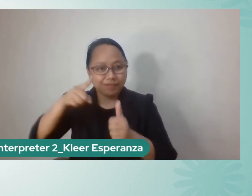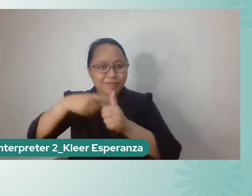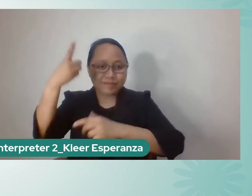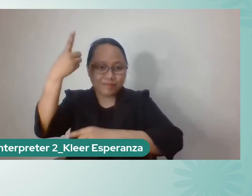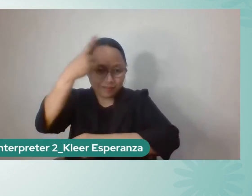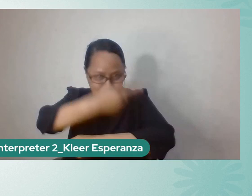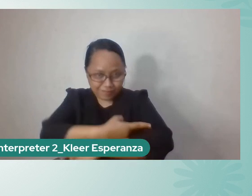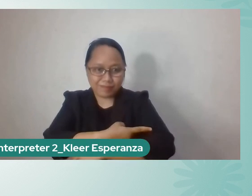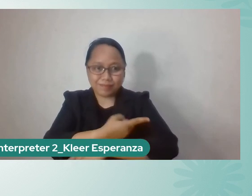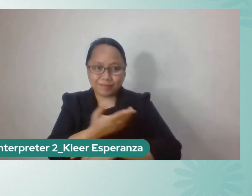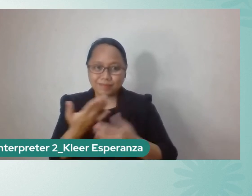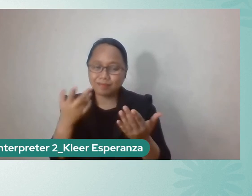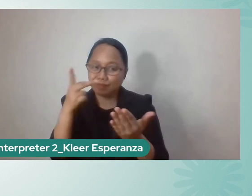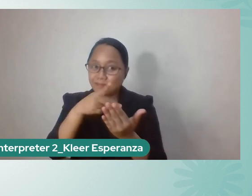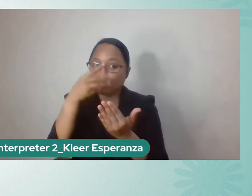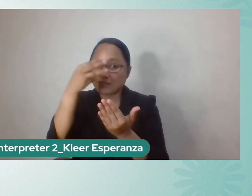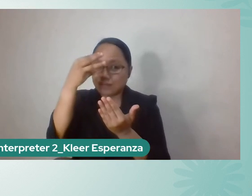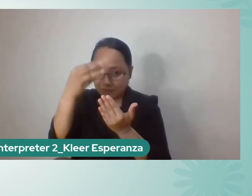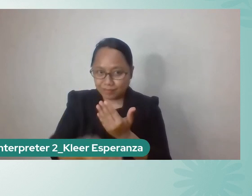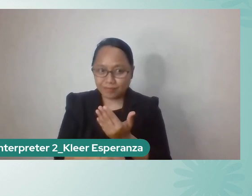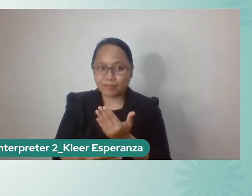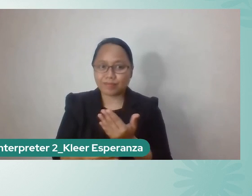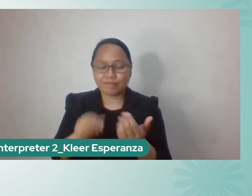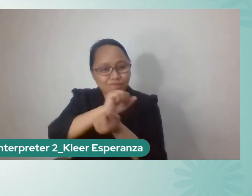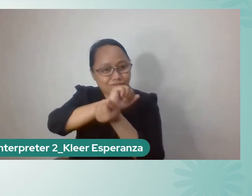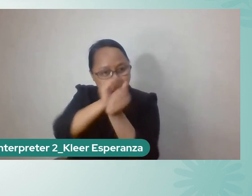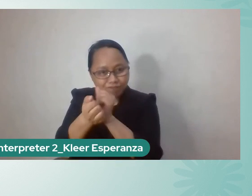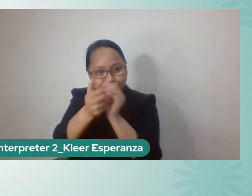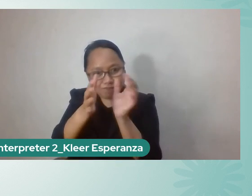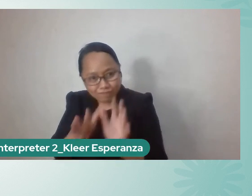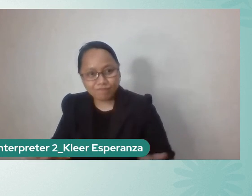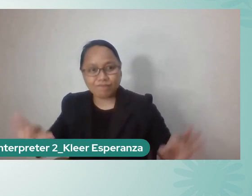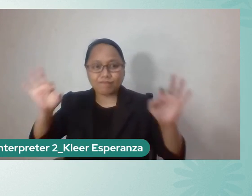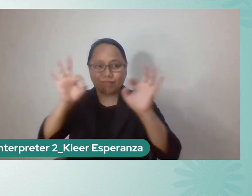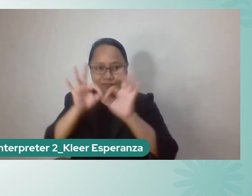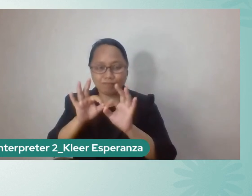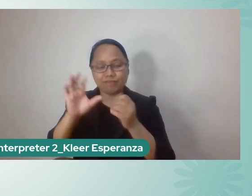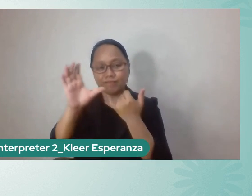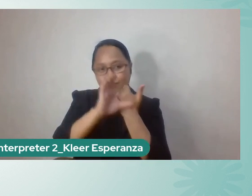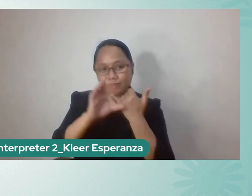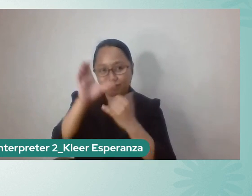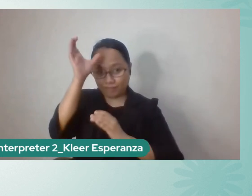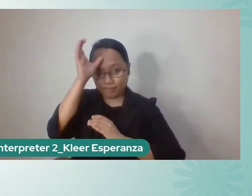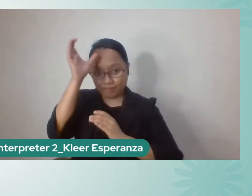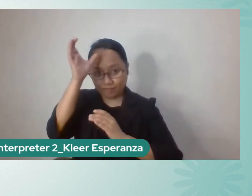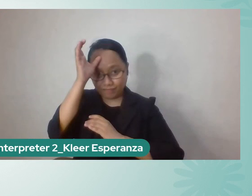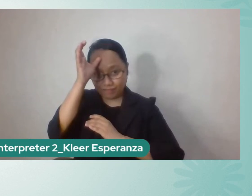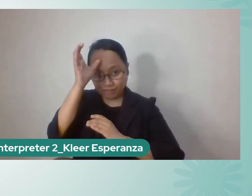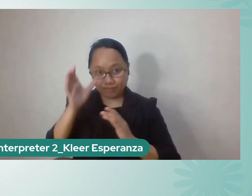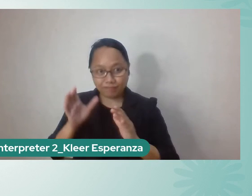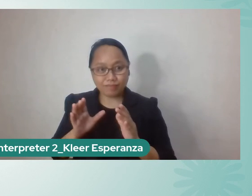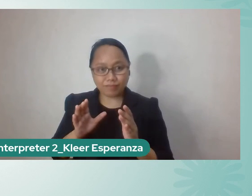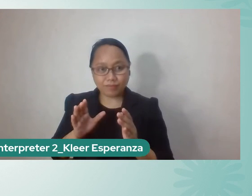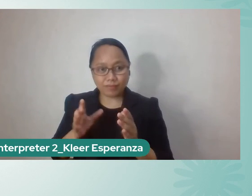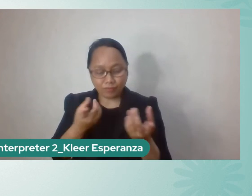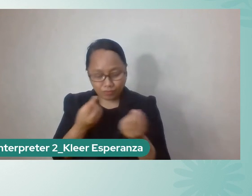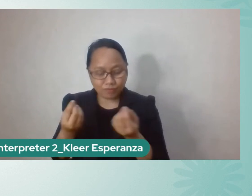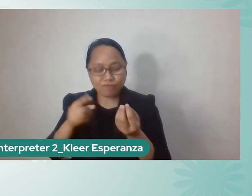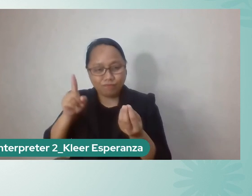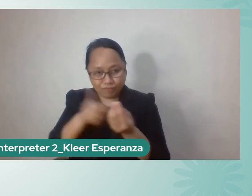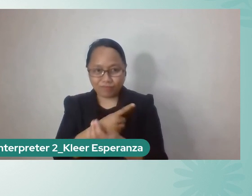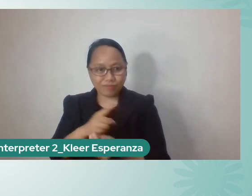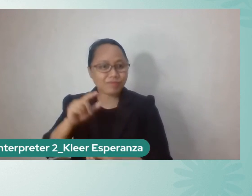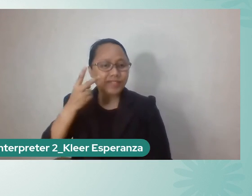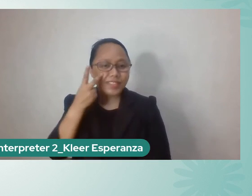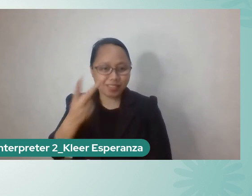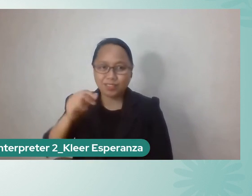the theme, A Paradigm Shift in Cervical Cancer Care and Route to Elimination. So see you again tomorrow for day